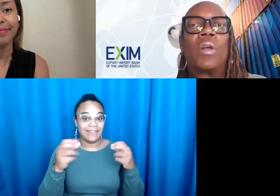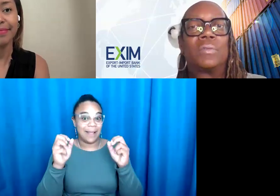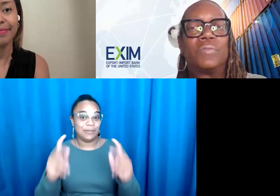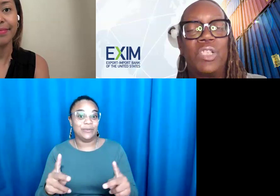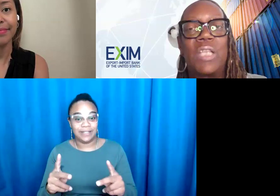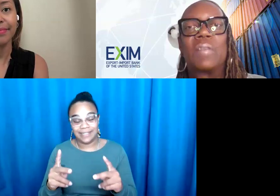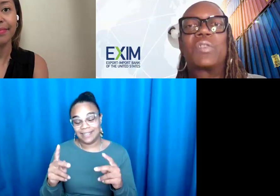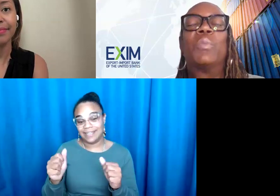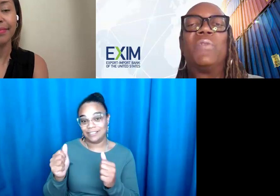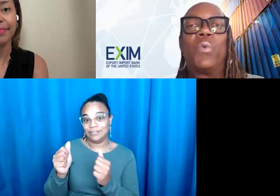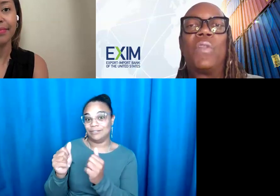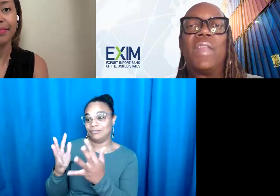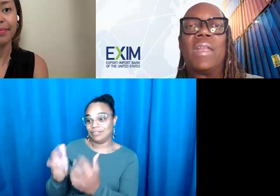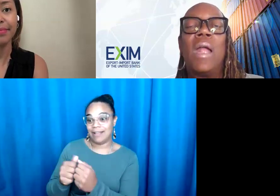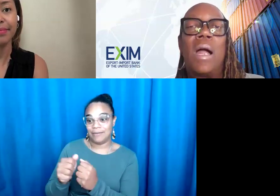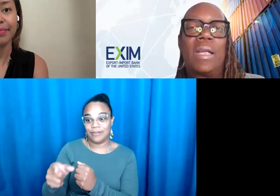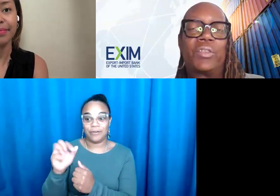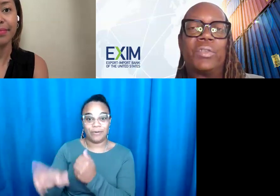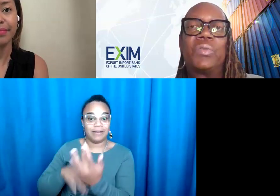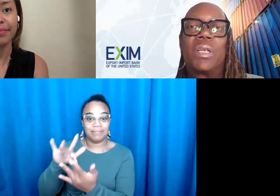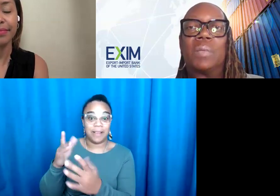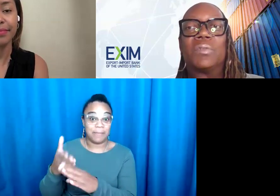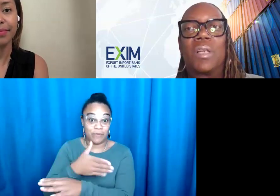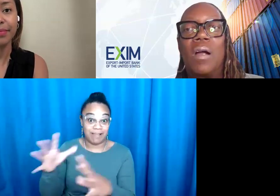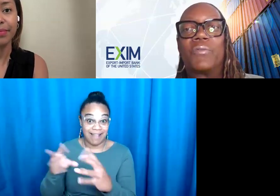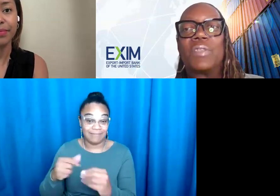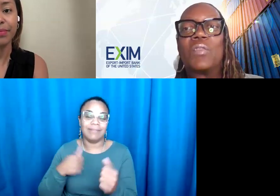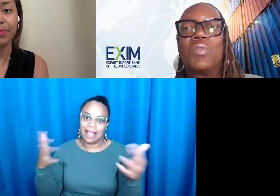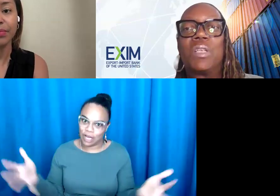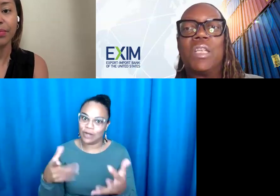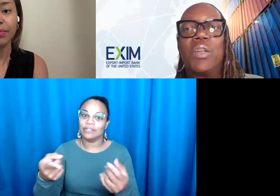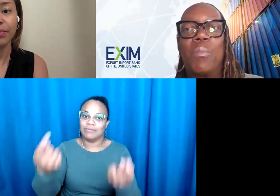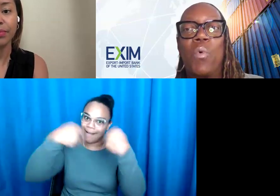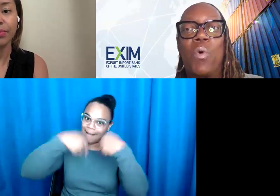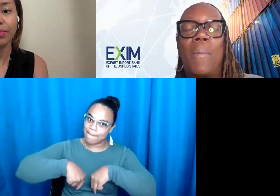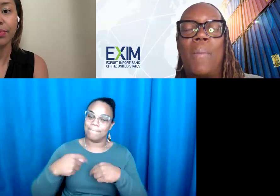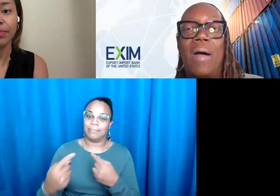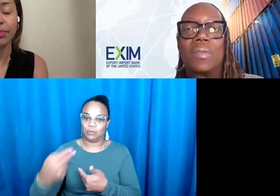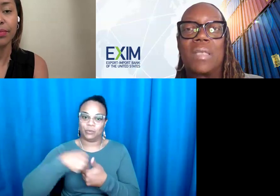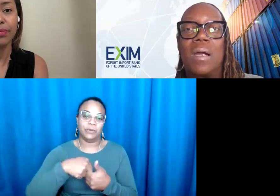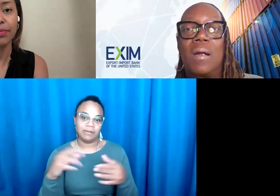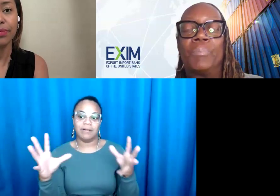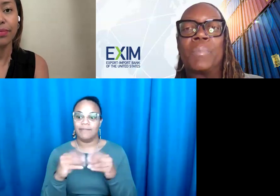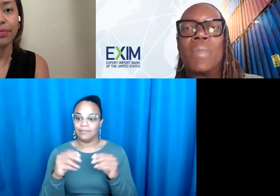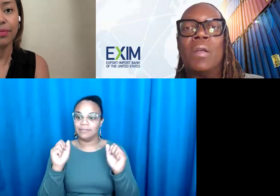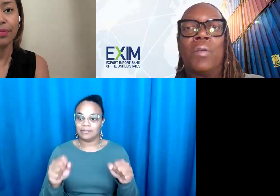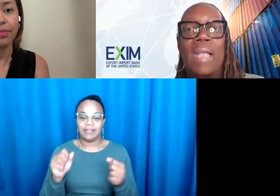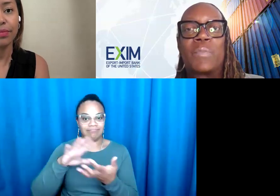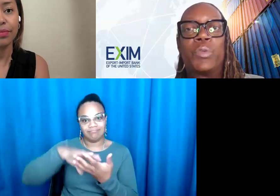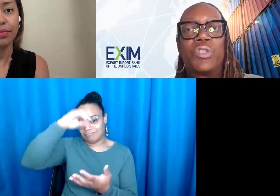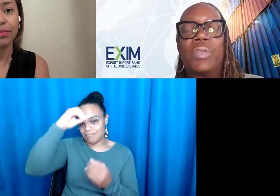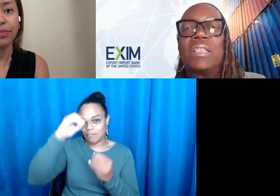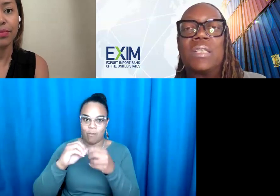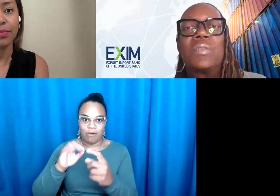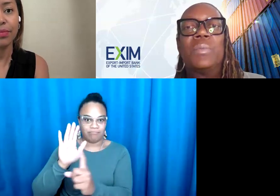her or reach out to her before then, I encourage you to come to the conference so you can hear more about her